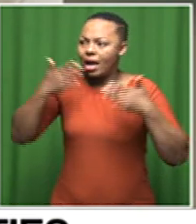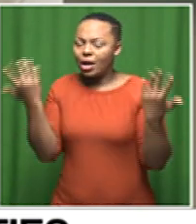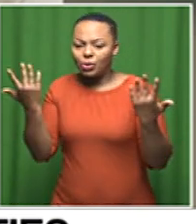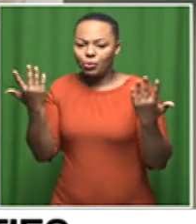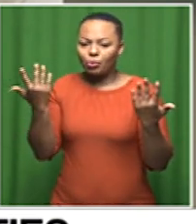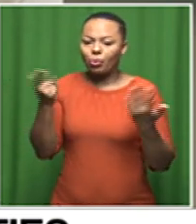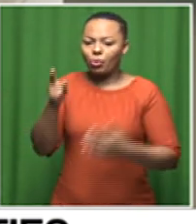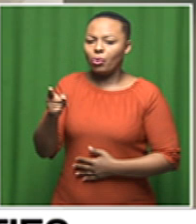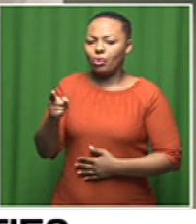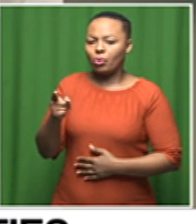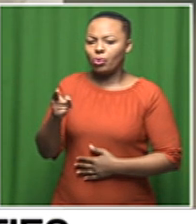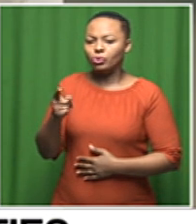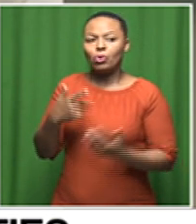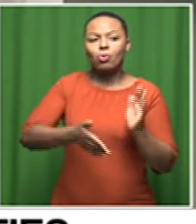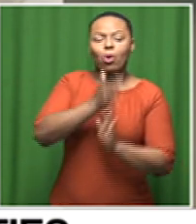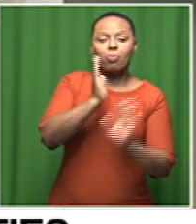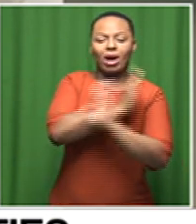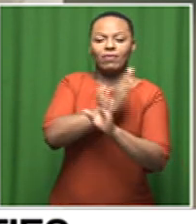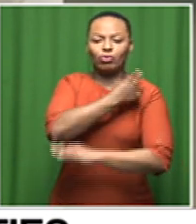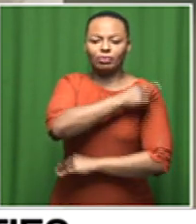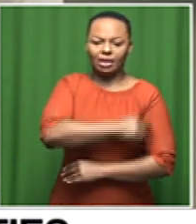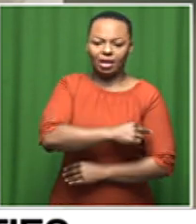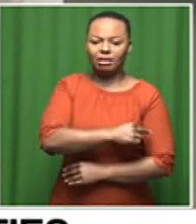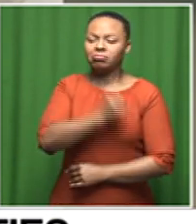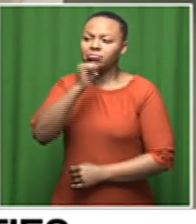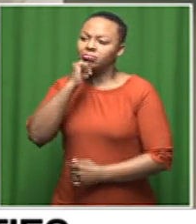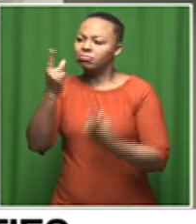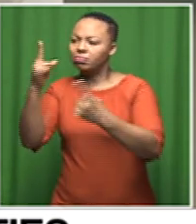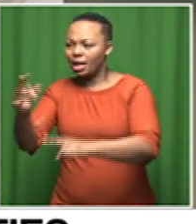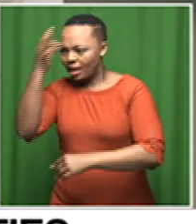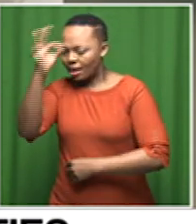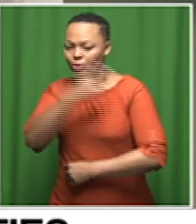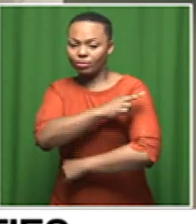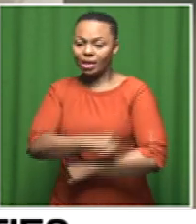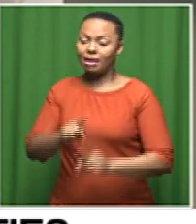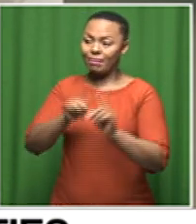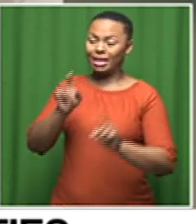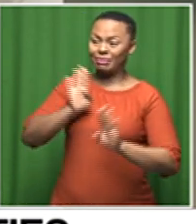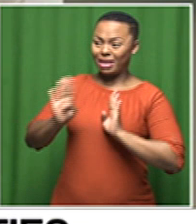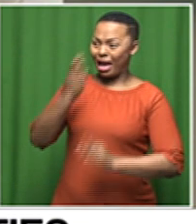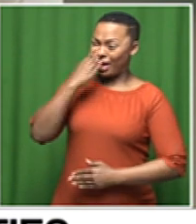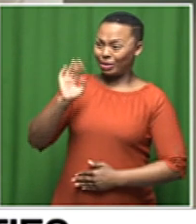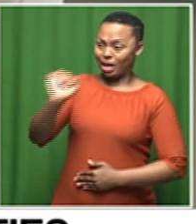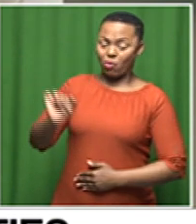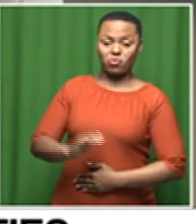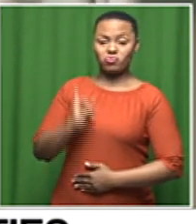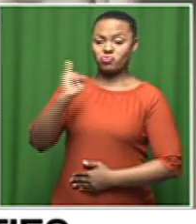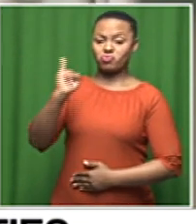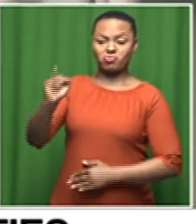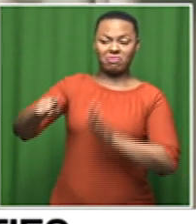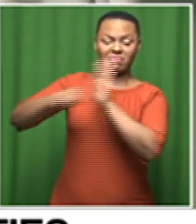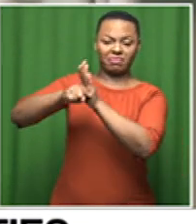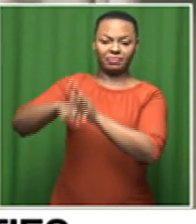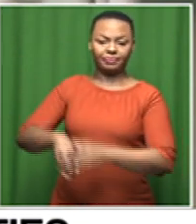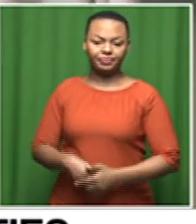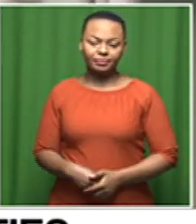a private hospital, and then the treatment isn't so great, actually, I'd say. Now,